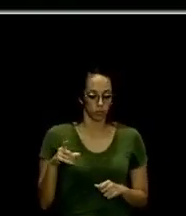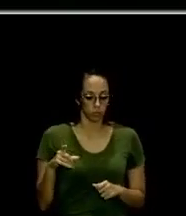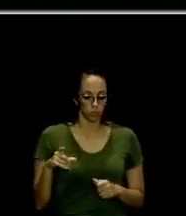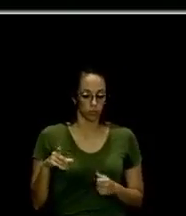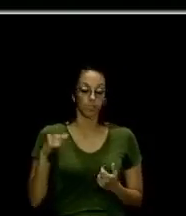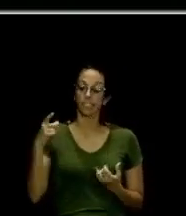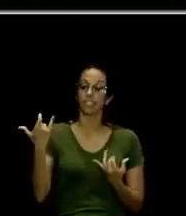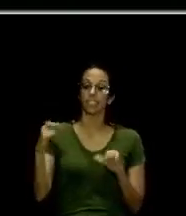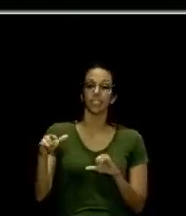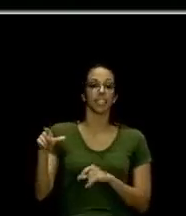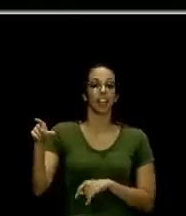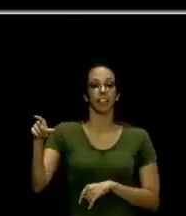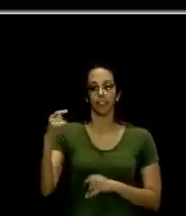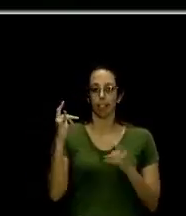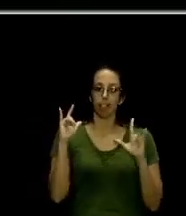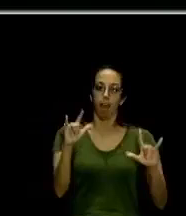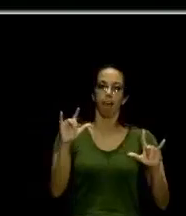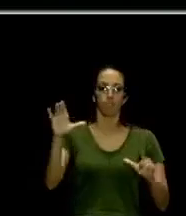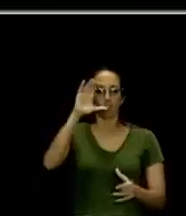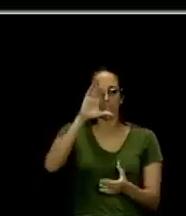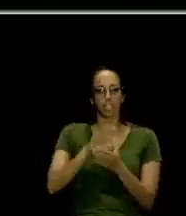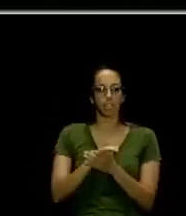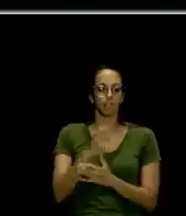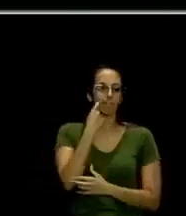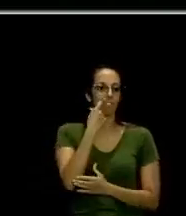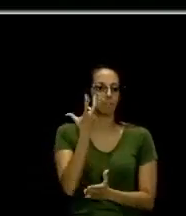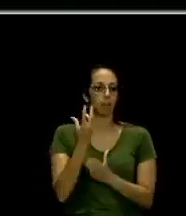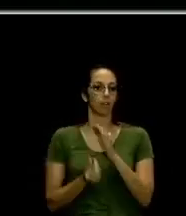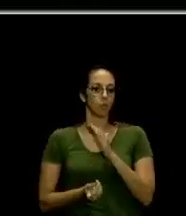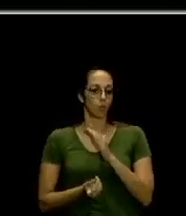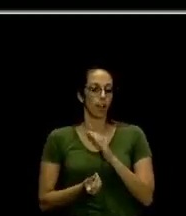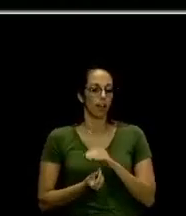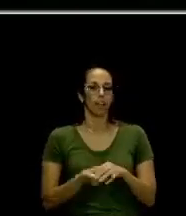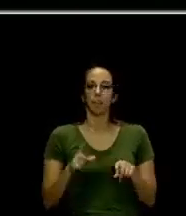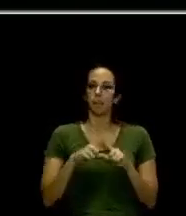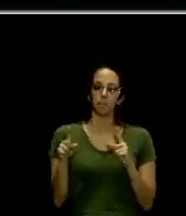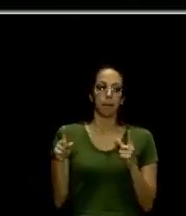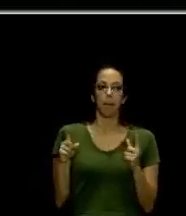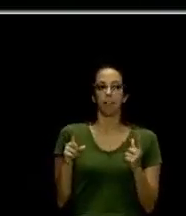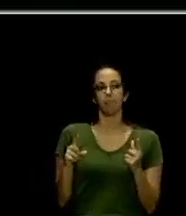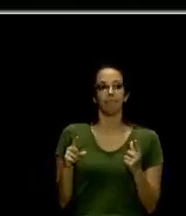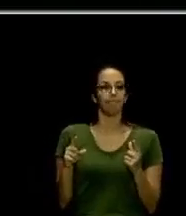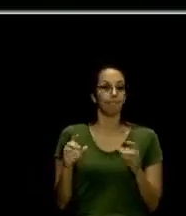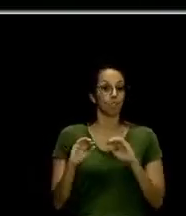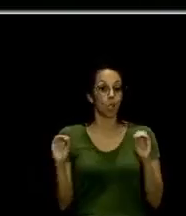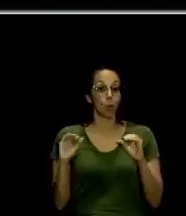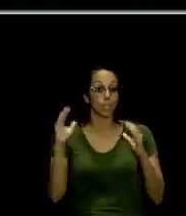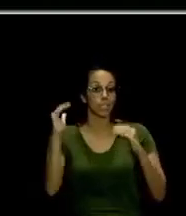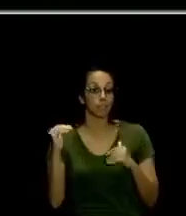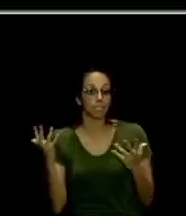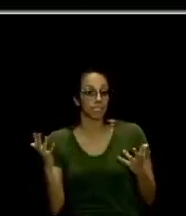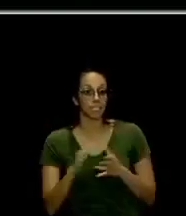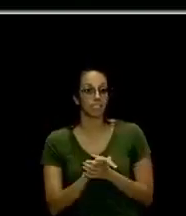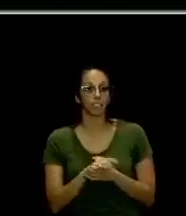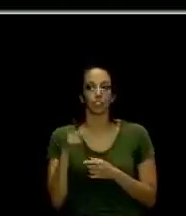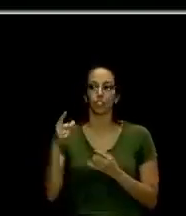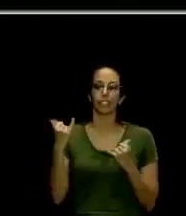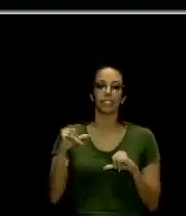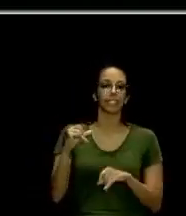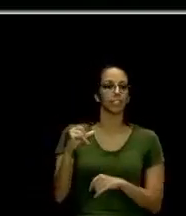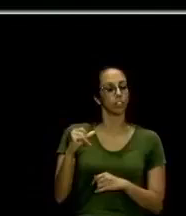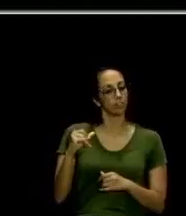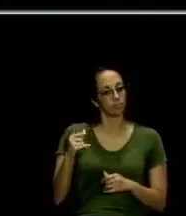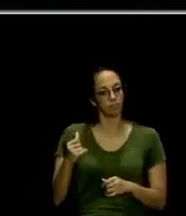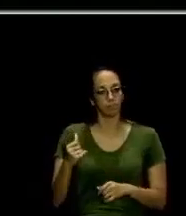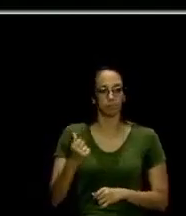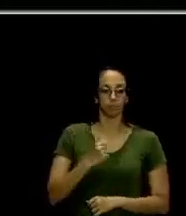still loves very, very dearly, and it was not something anyone expected, but she is even handling that